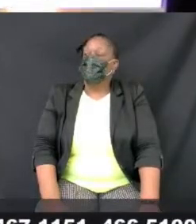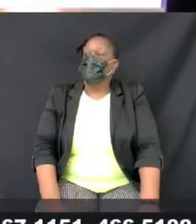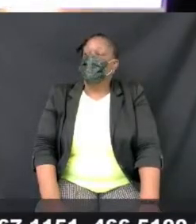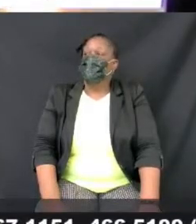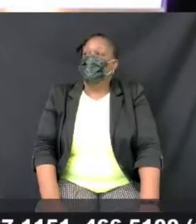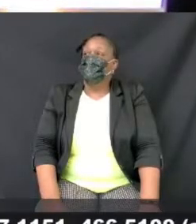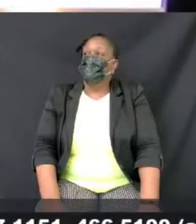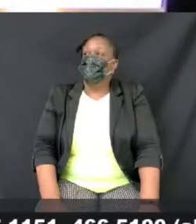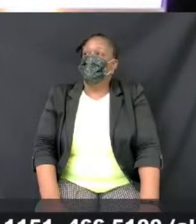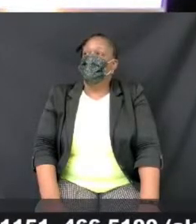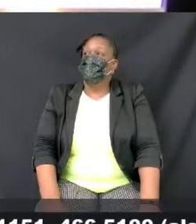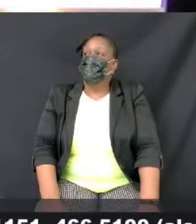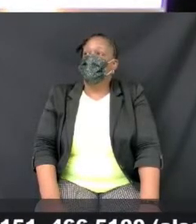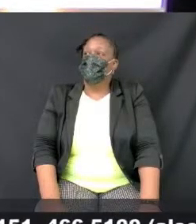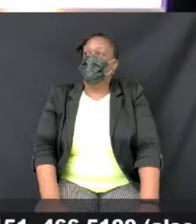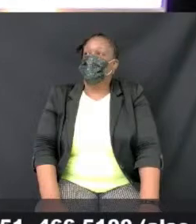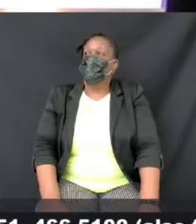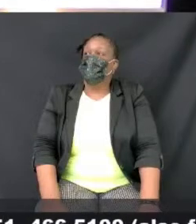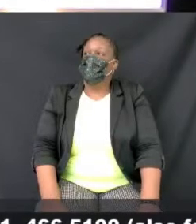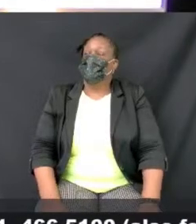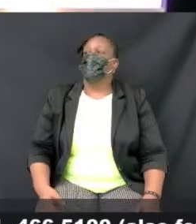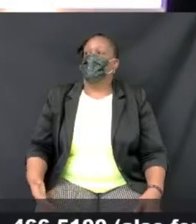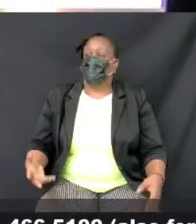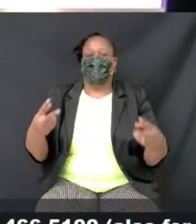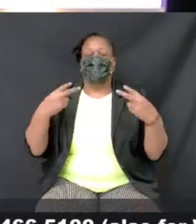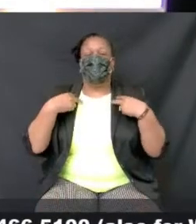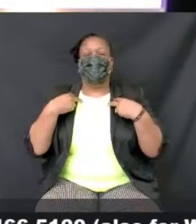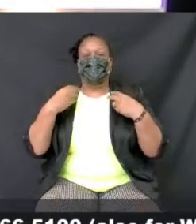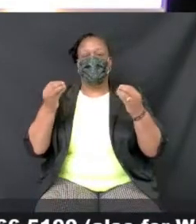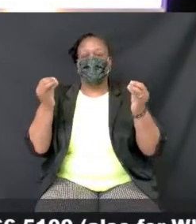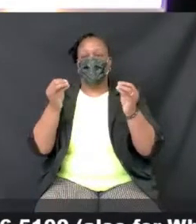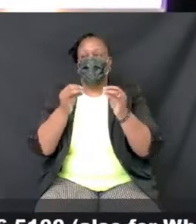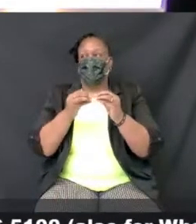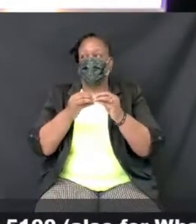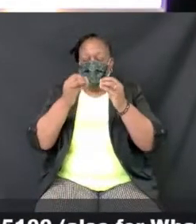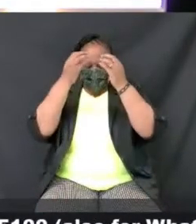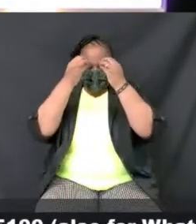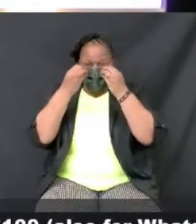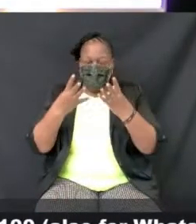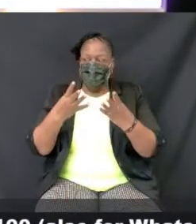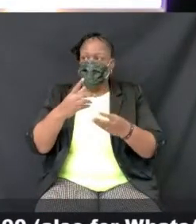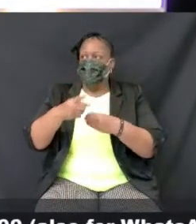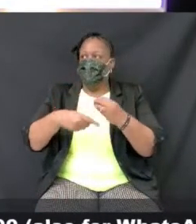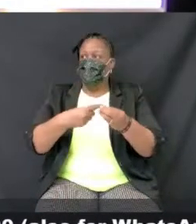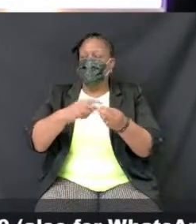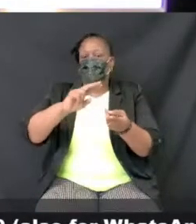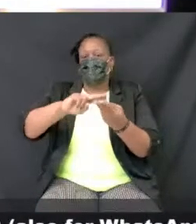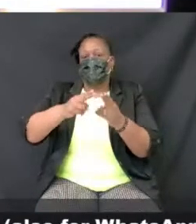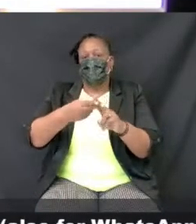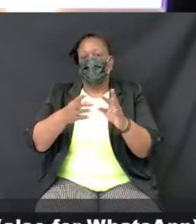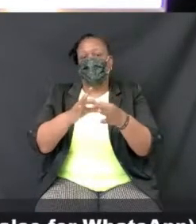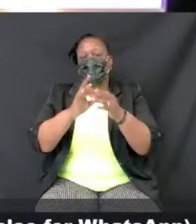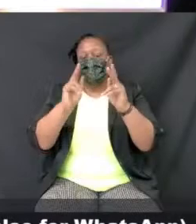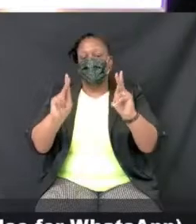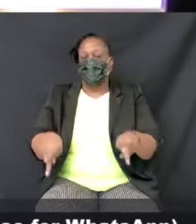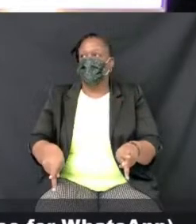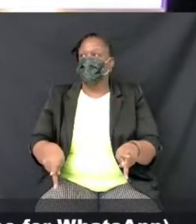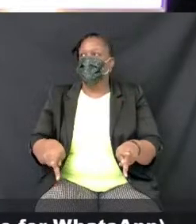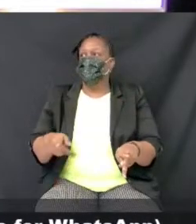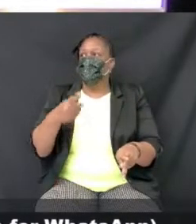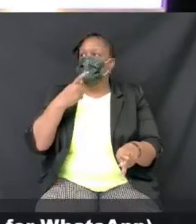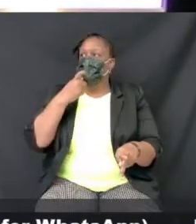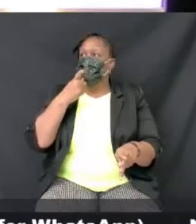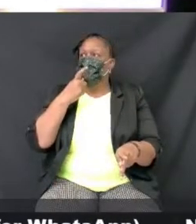Thank you, Doctor. Is there any data on the number of persons who are